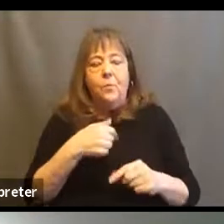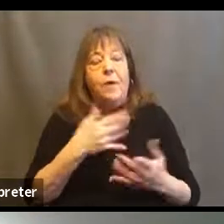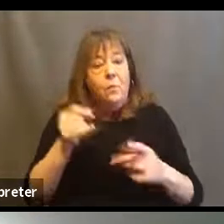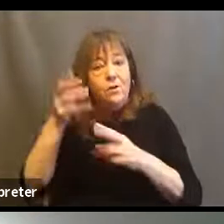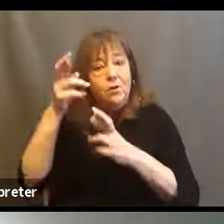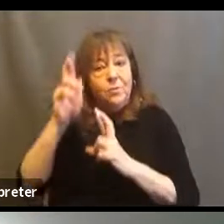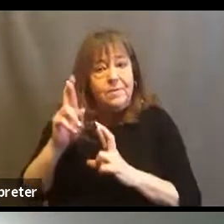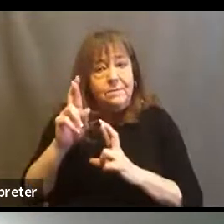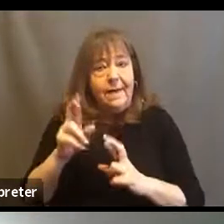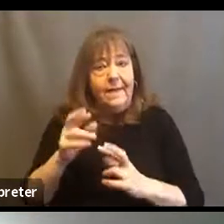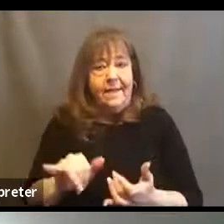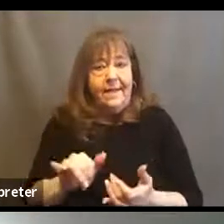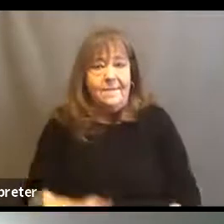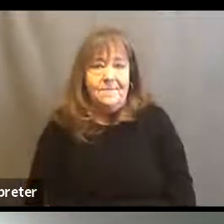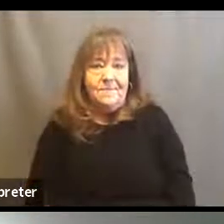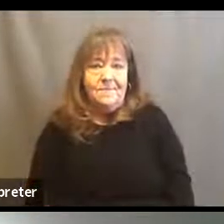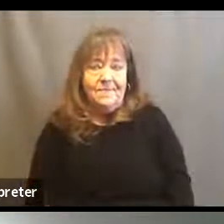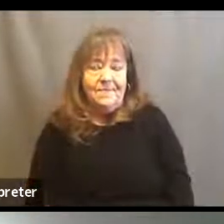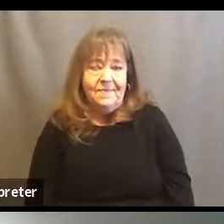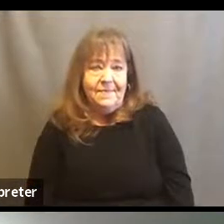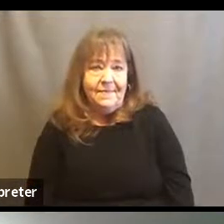that.